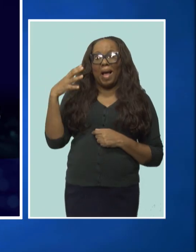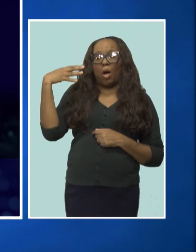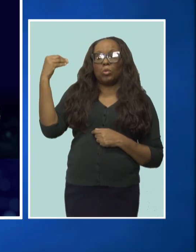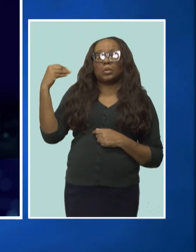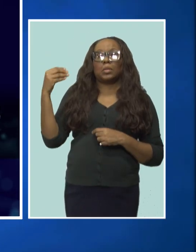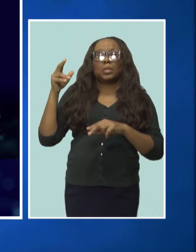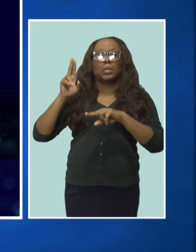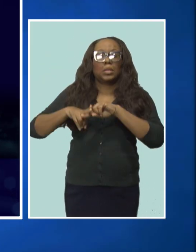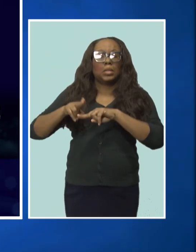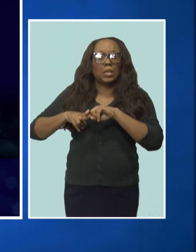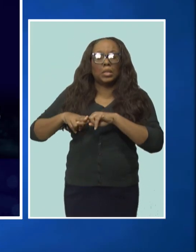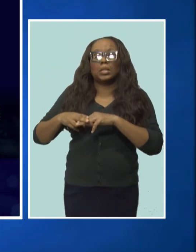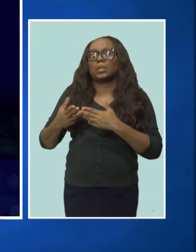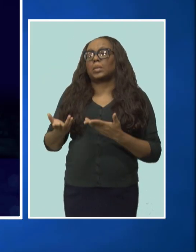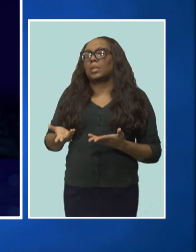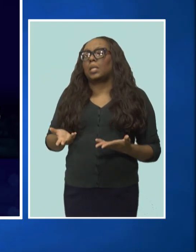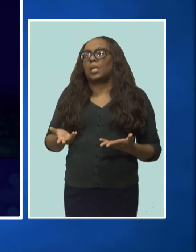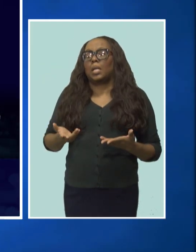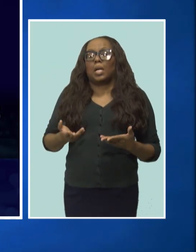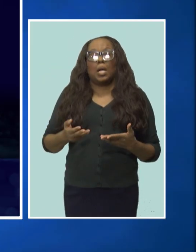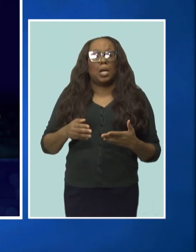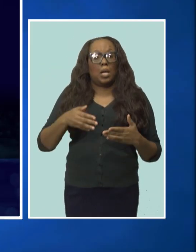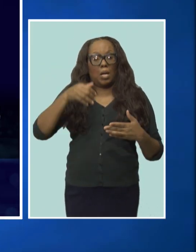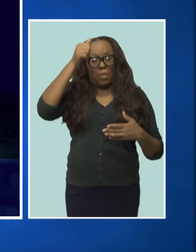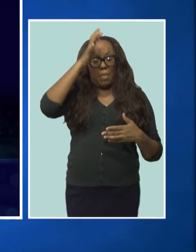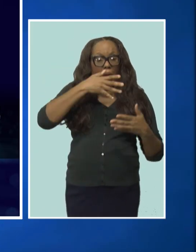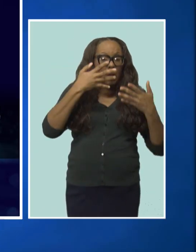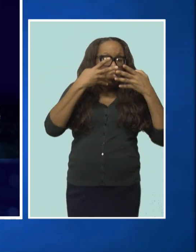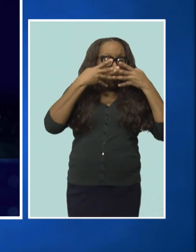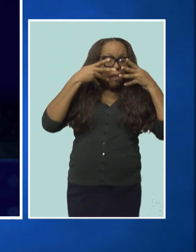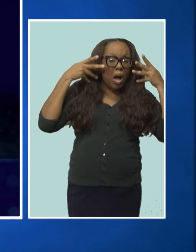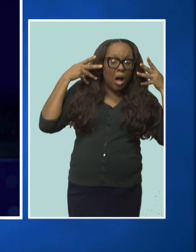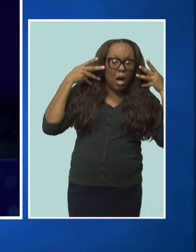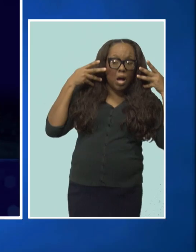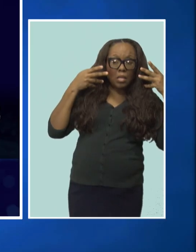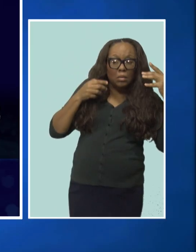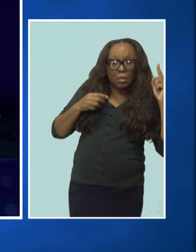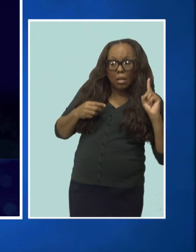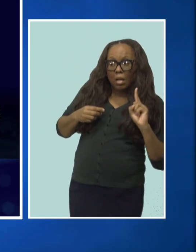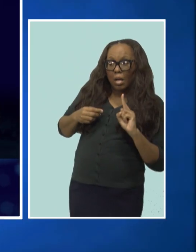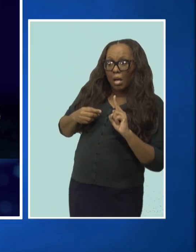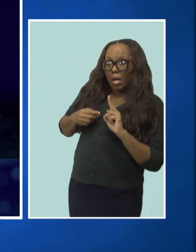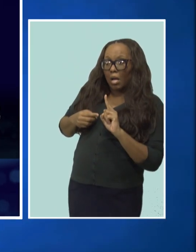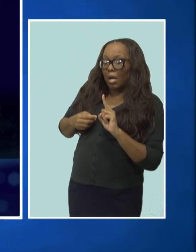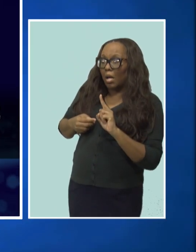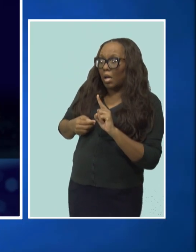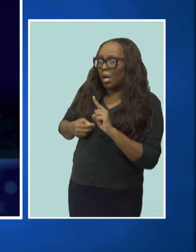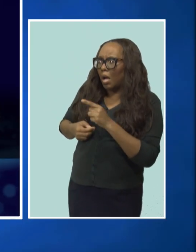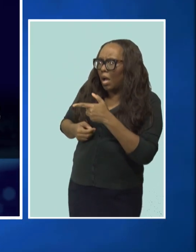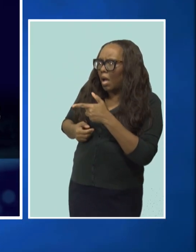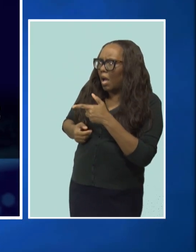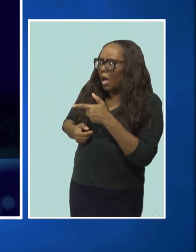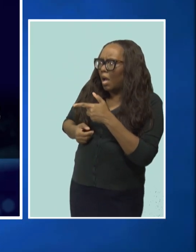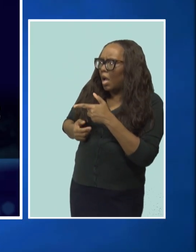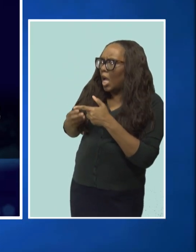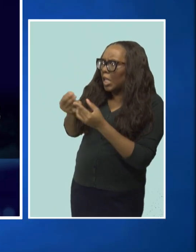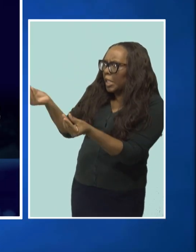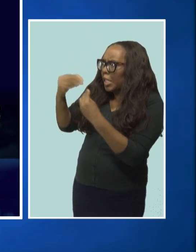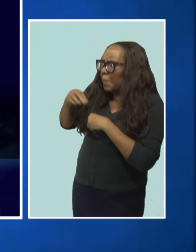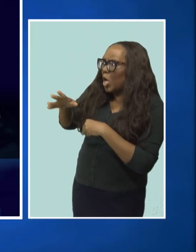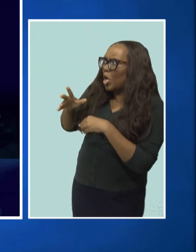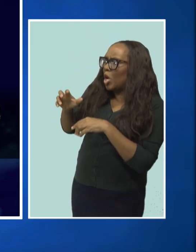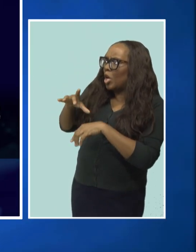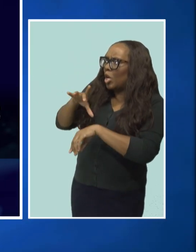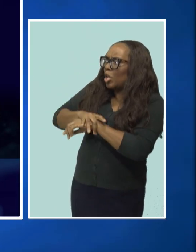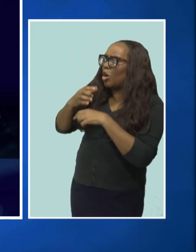was wearing a mask and armed with a firearm. The assailant demanded that he hand over the jewelry which he was wearing and shot him before